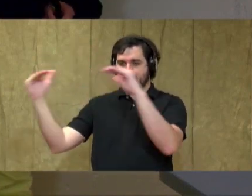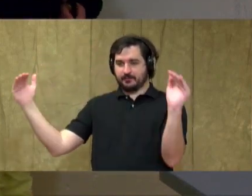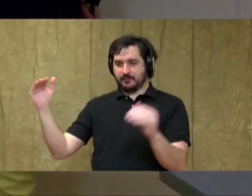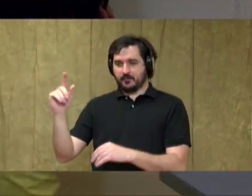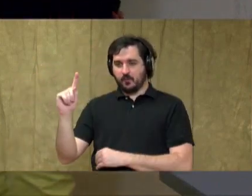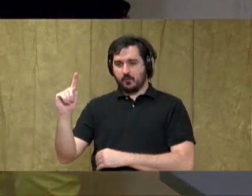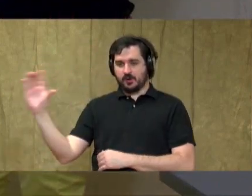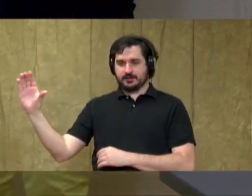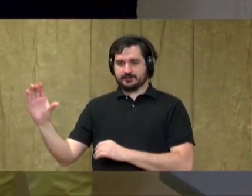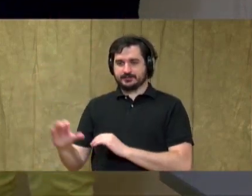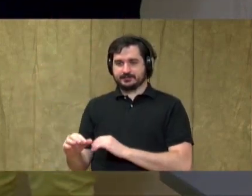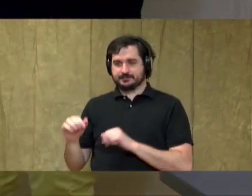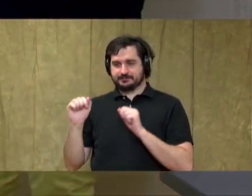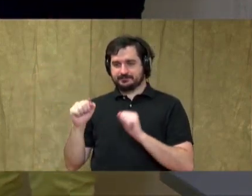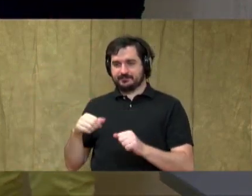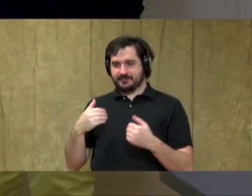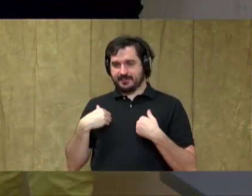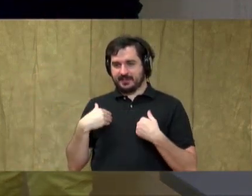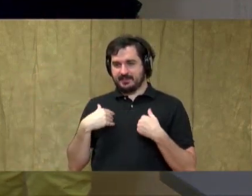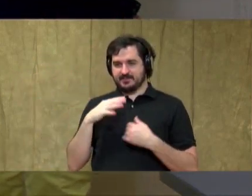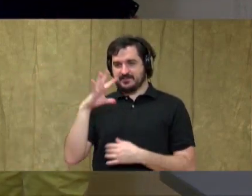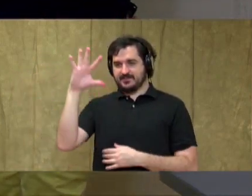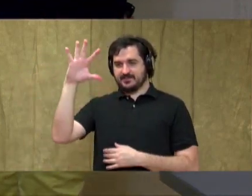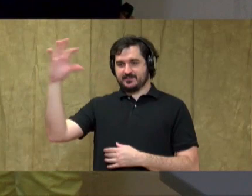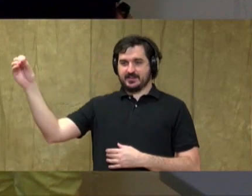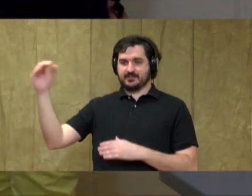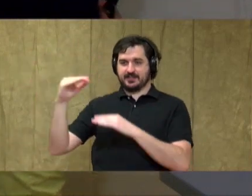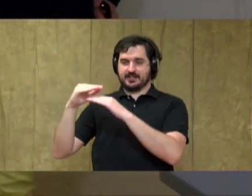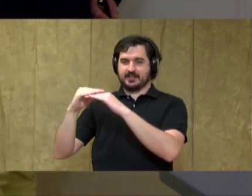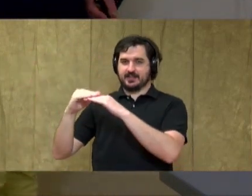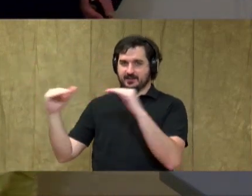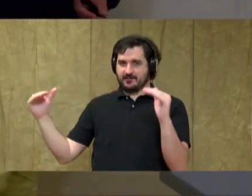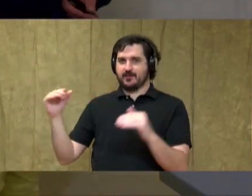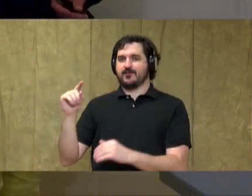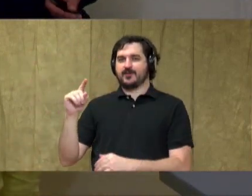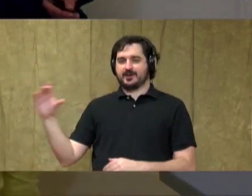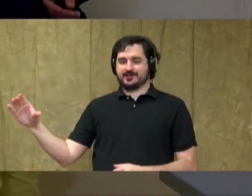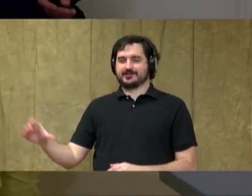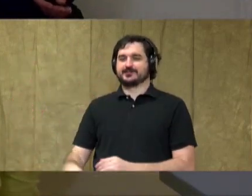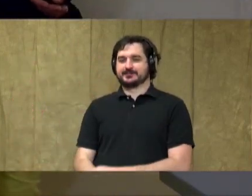100. So I would have 50 hundredths.